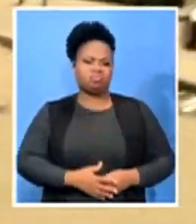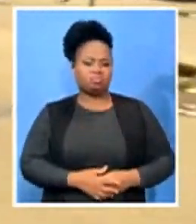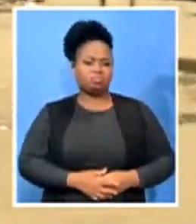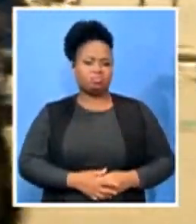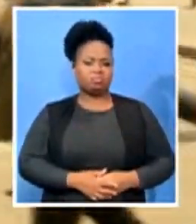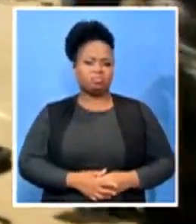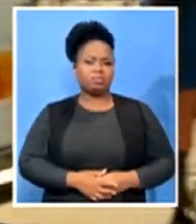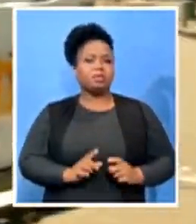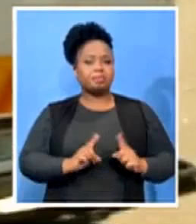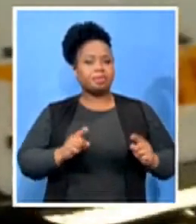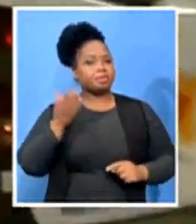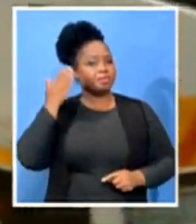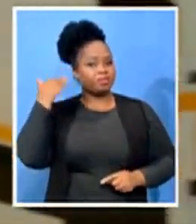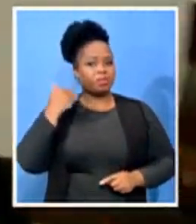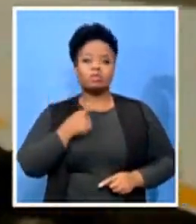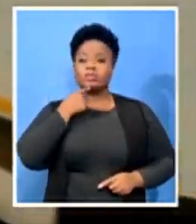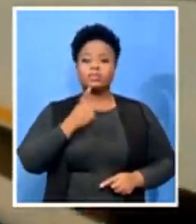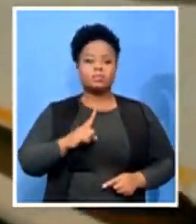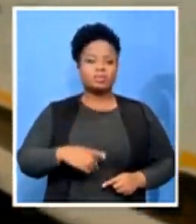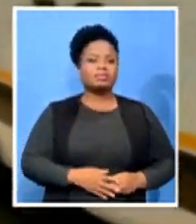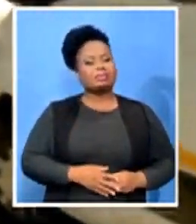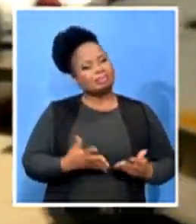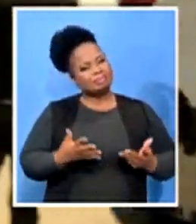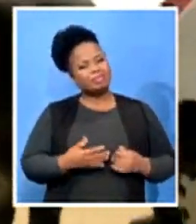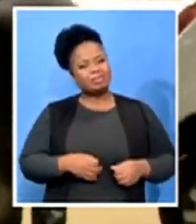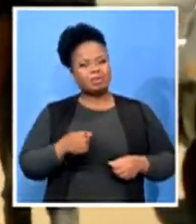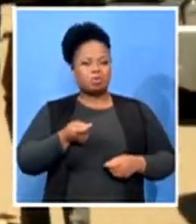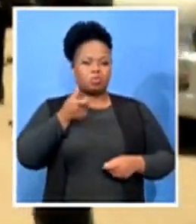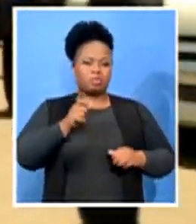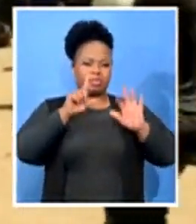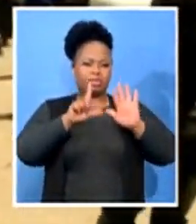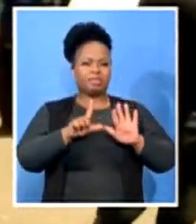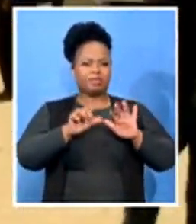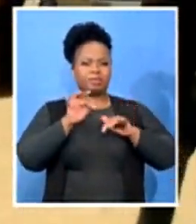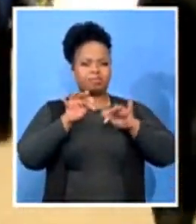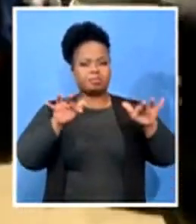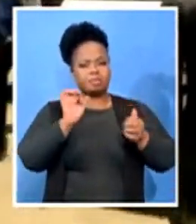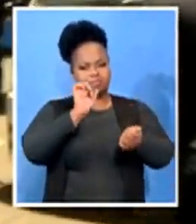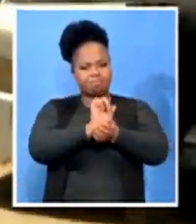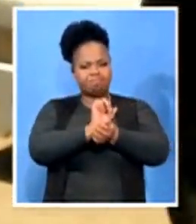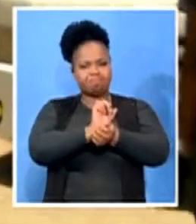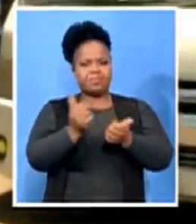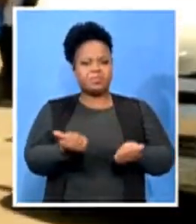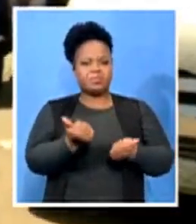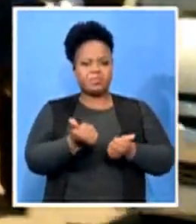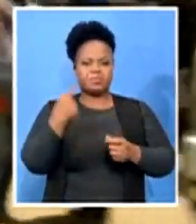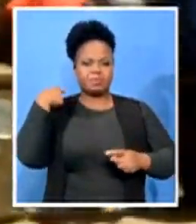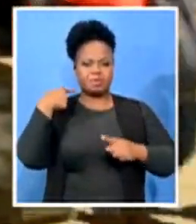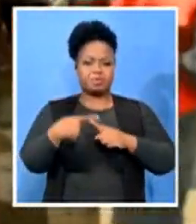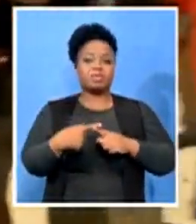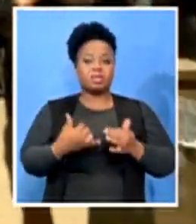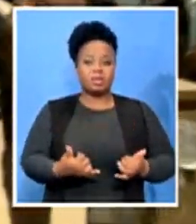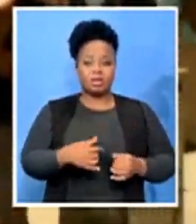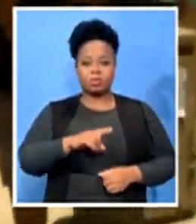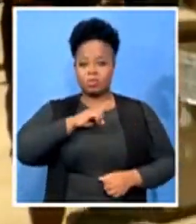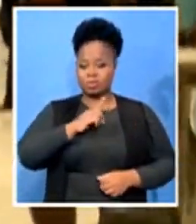that about 7 people have been arrested up to so far. As you can see, the police minister